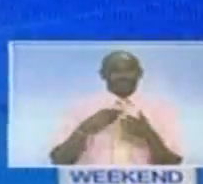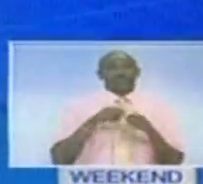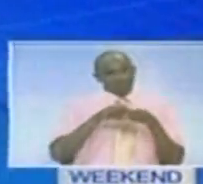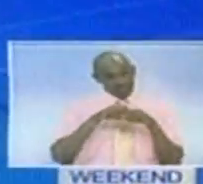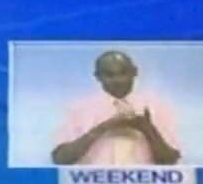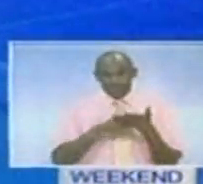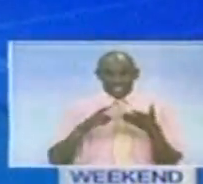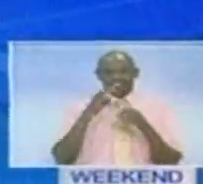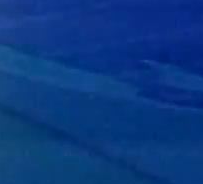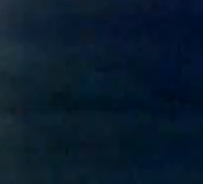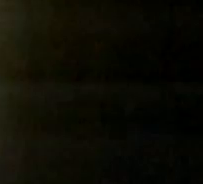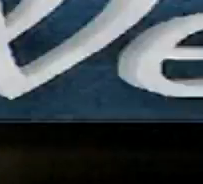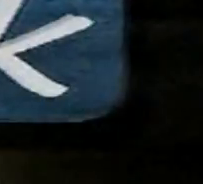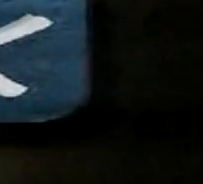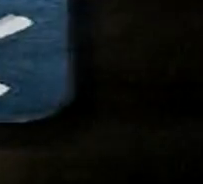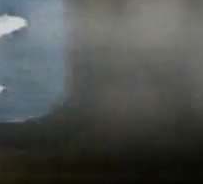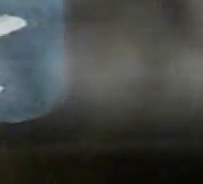Week.